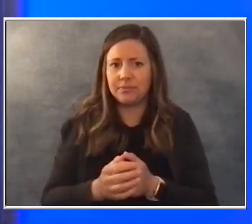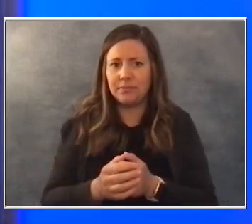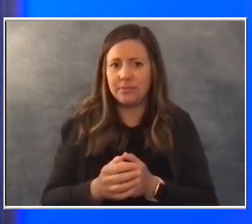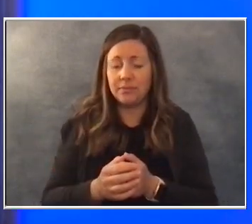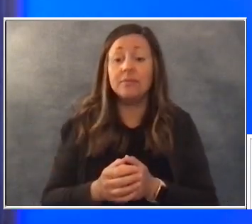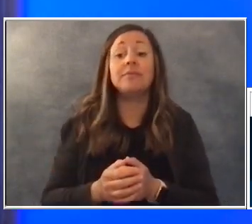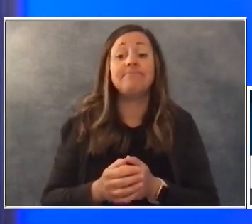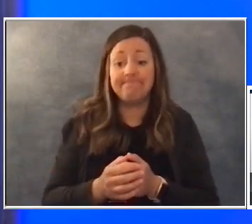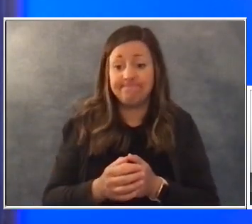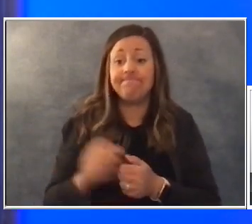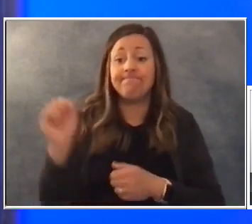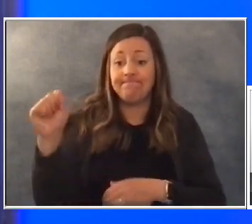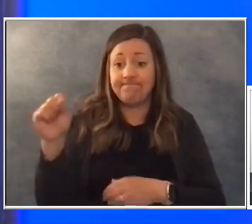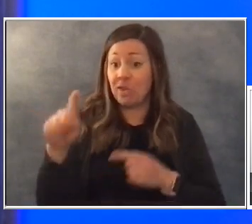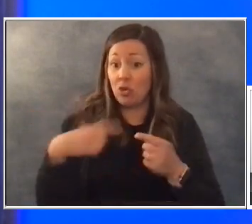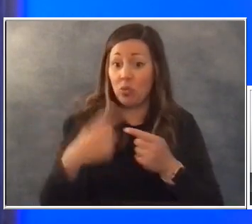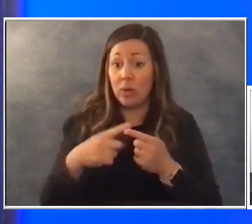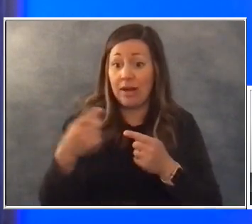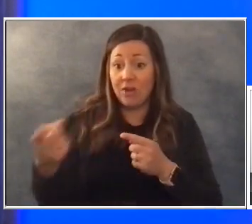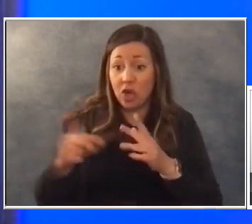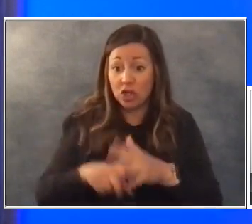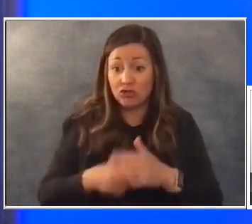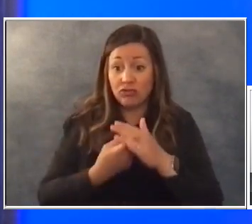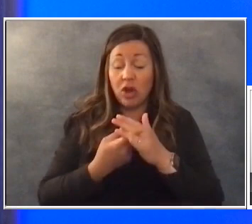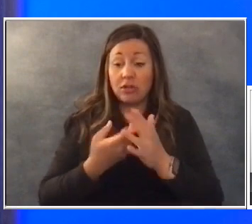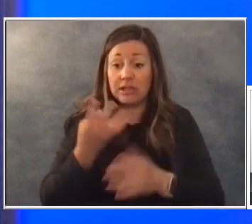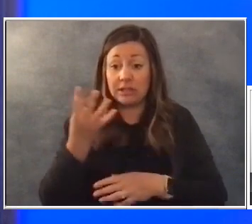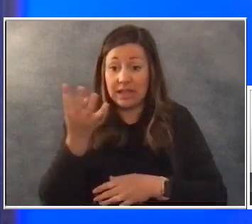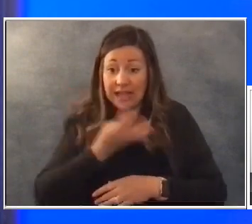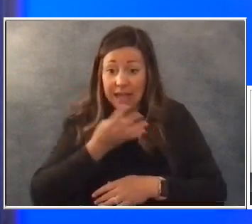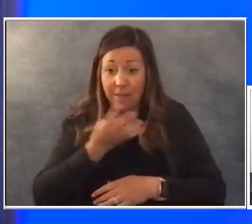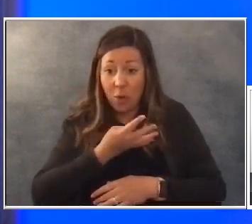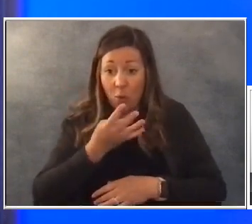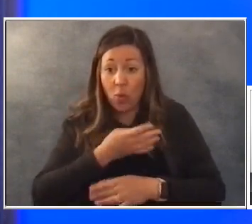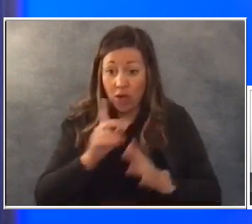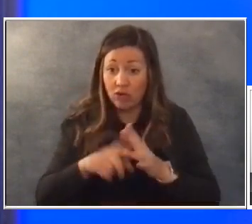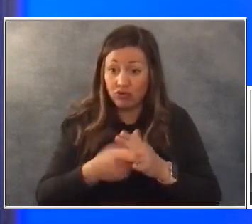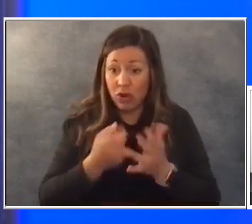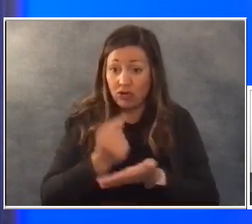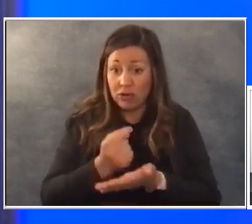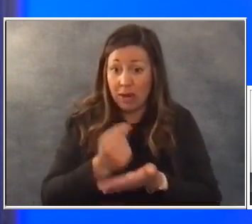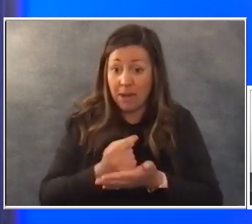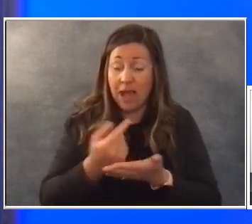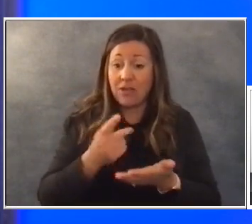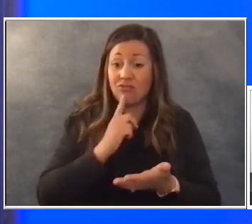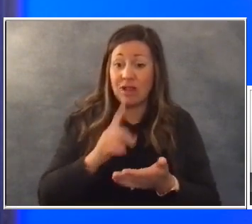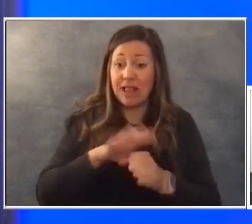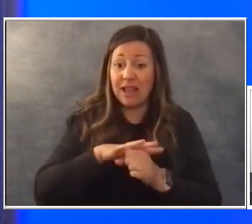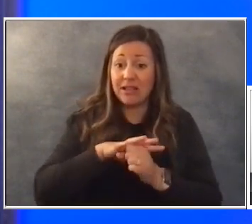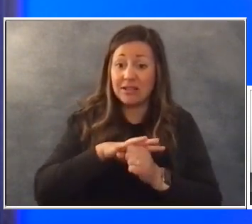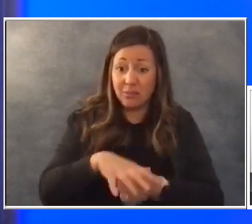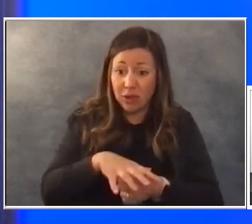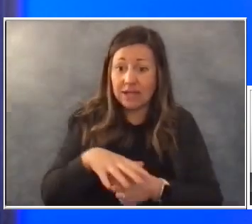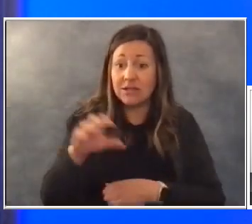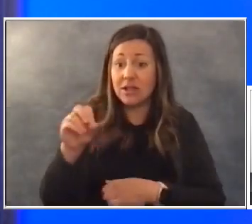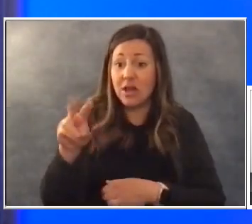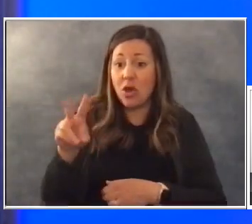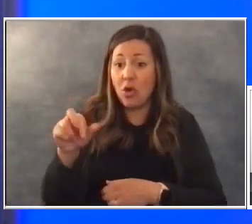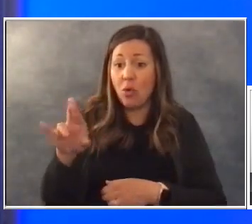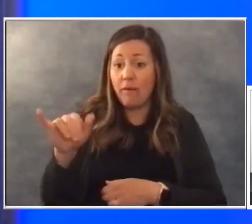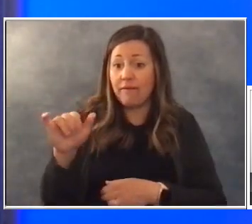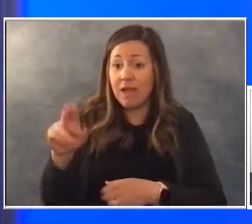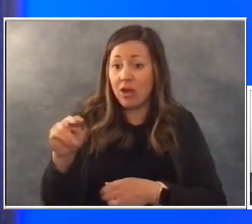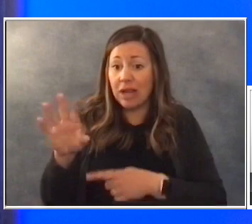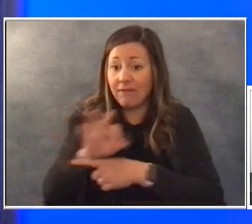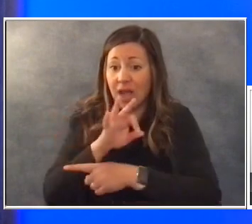Because once we start them on treatment, especially like chemotherapy-based treatments, then it does suppress their ovarian function, and there's risk that the